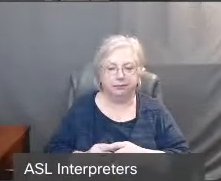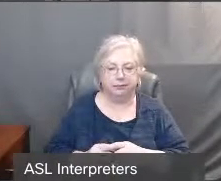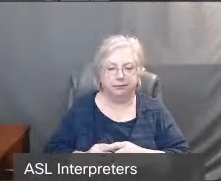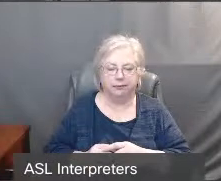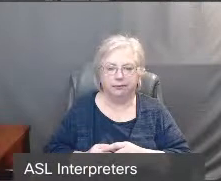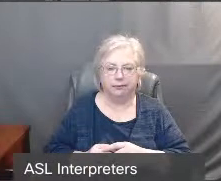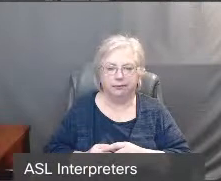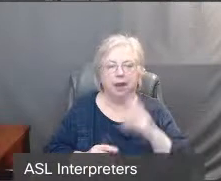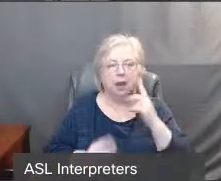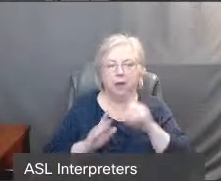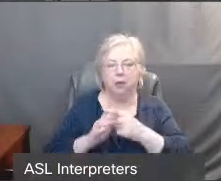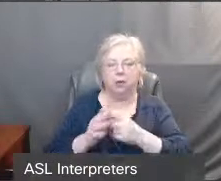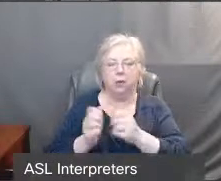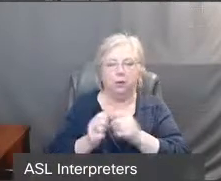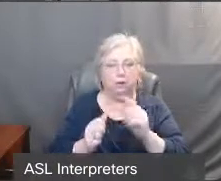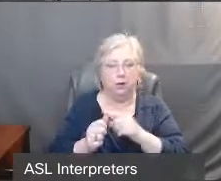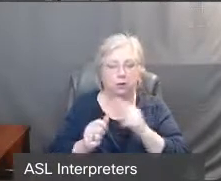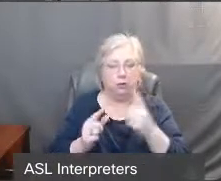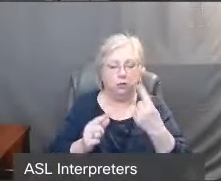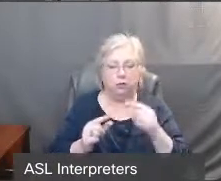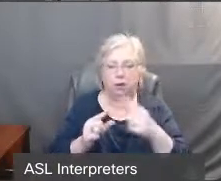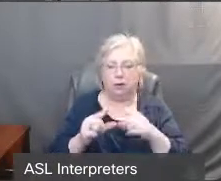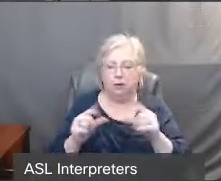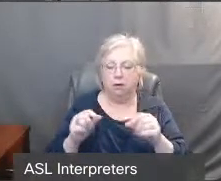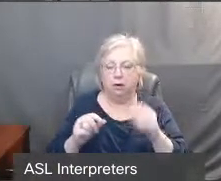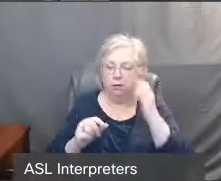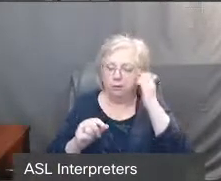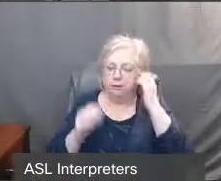So let's see, we'll start with the first green card that we have, and